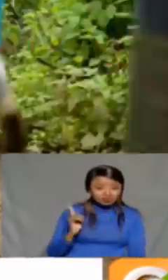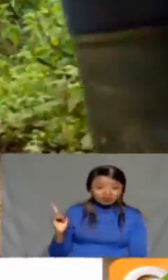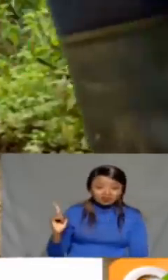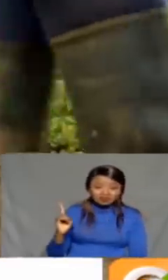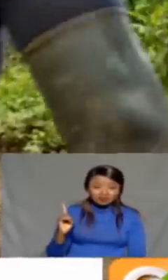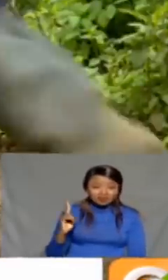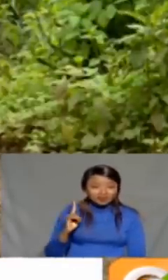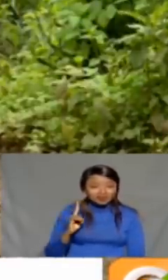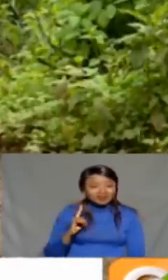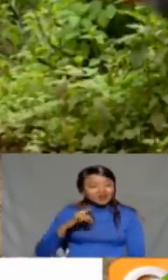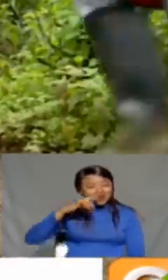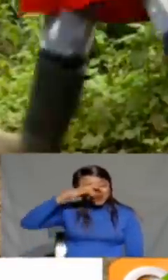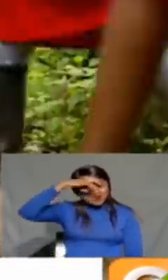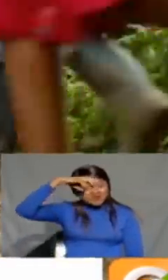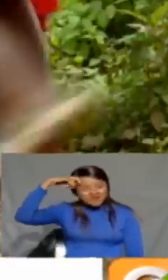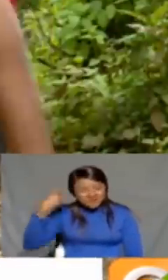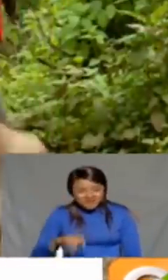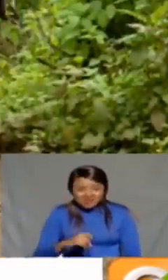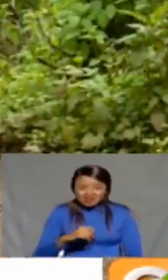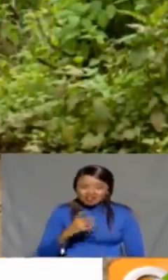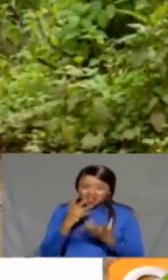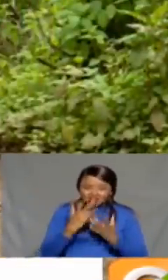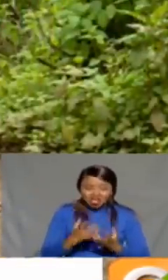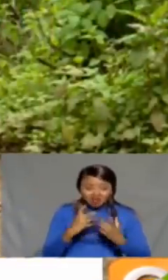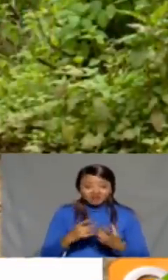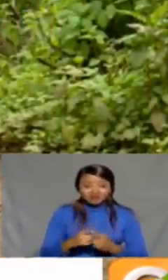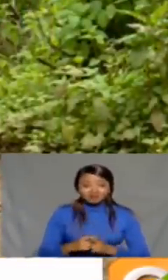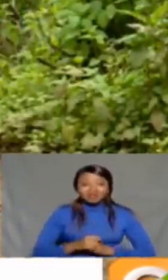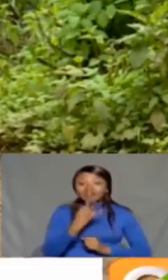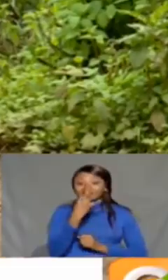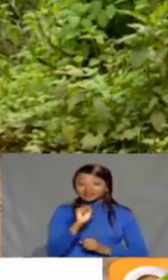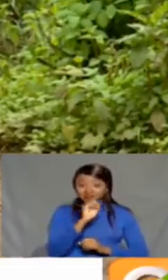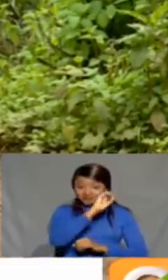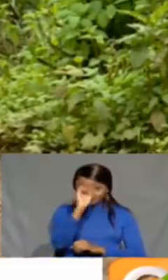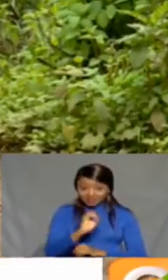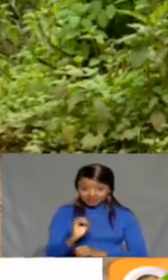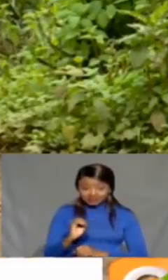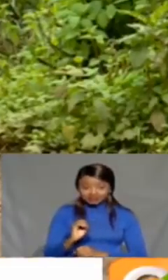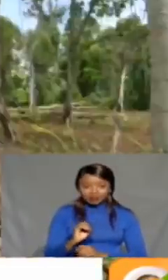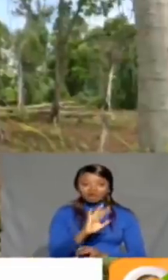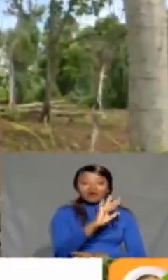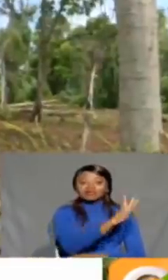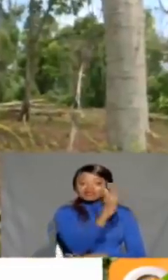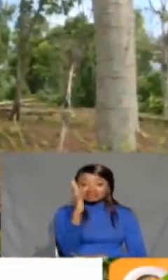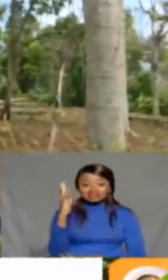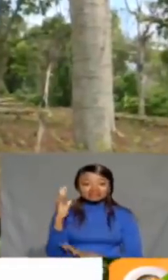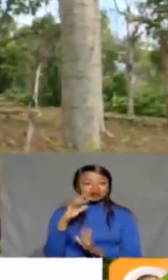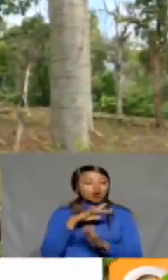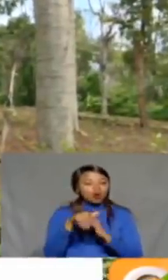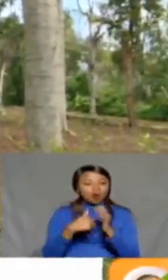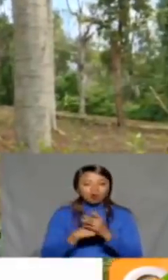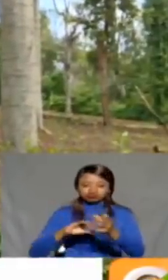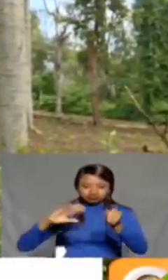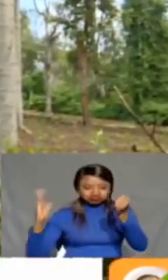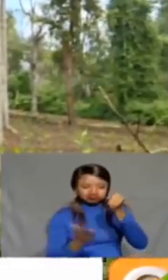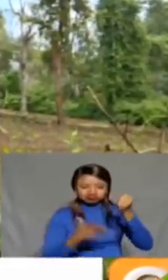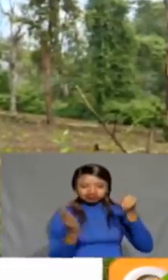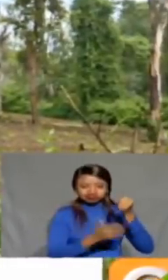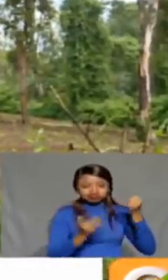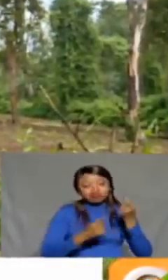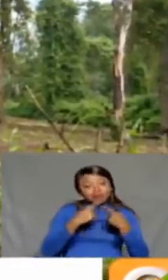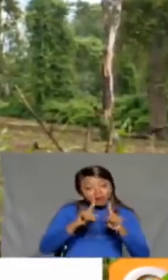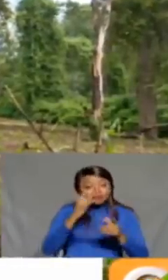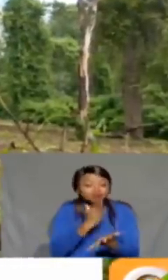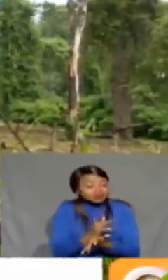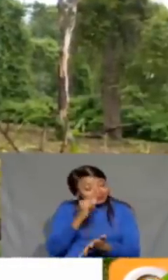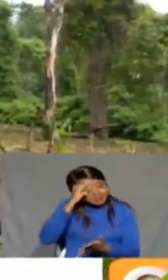Mau forest. By the end of last year, over 35% of Mau trees had been cut down. Despite improved